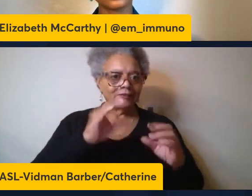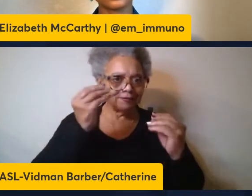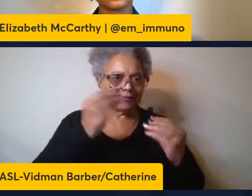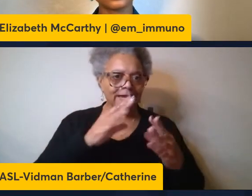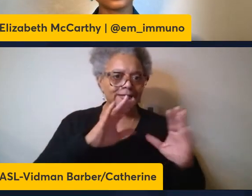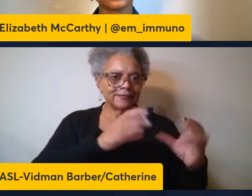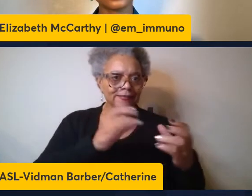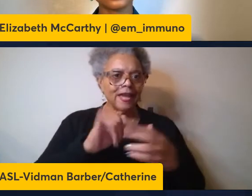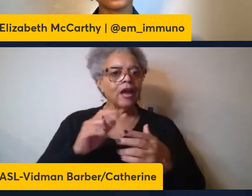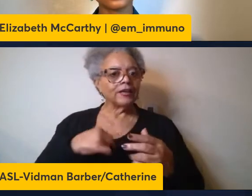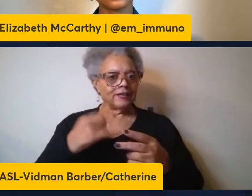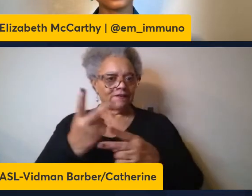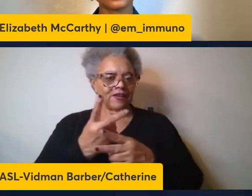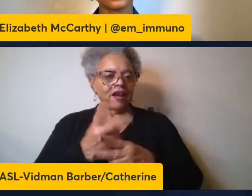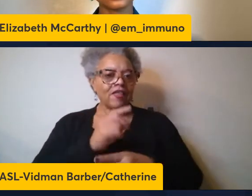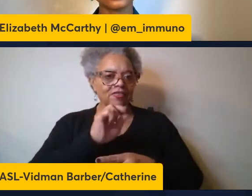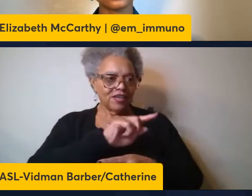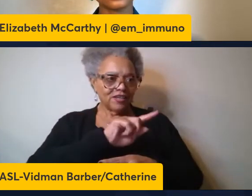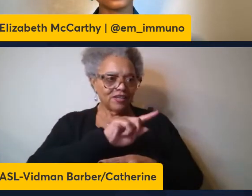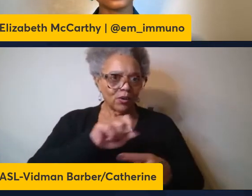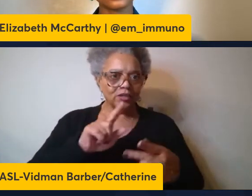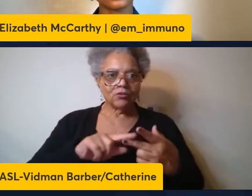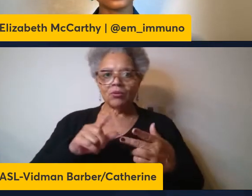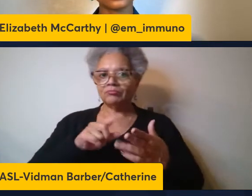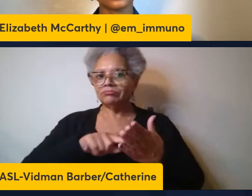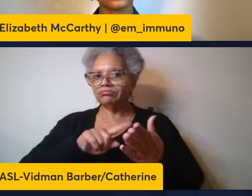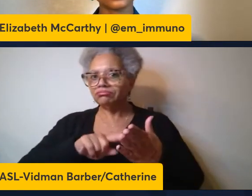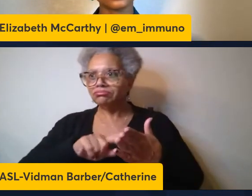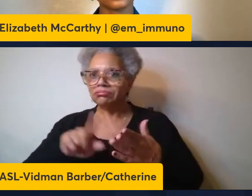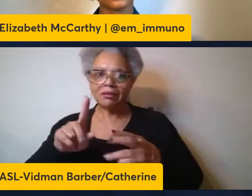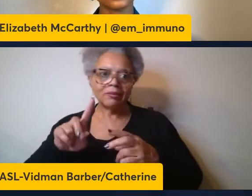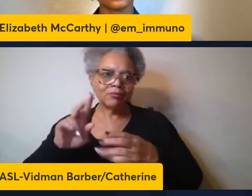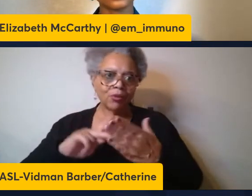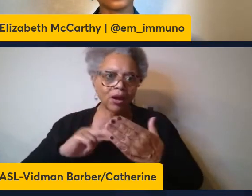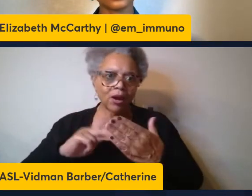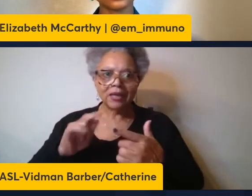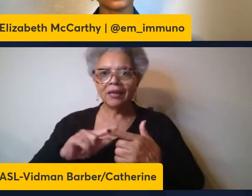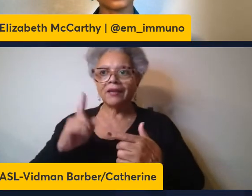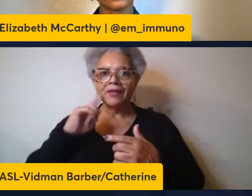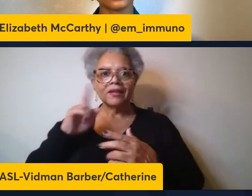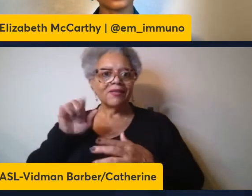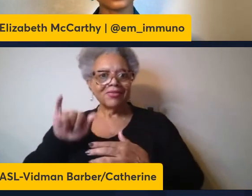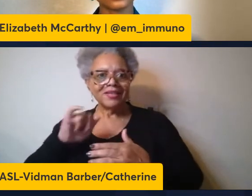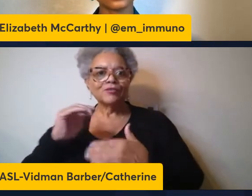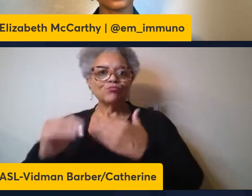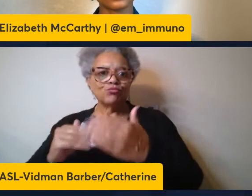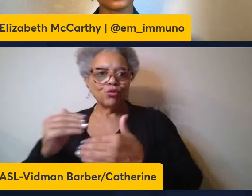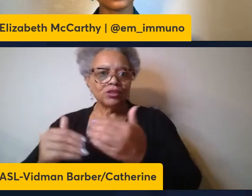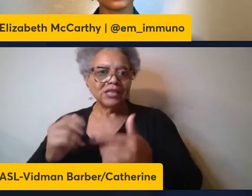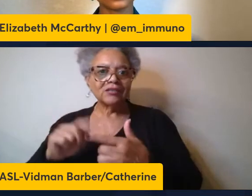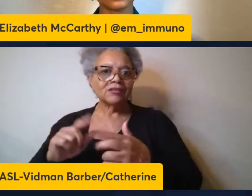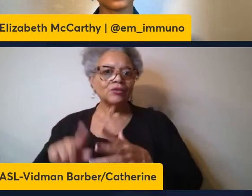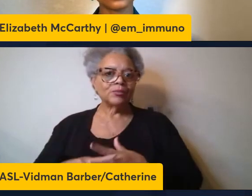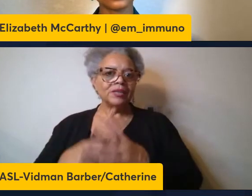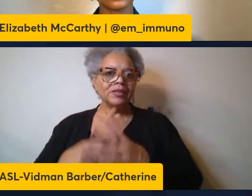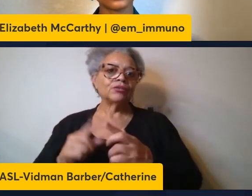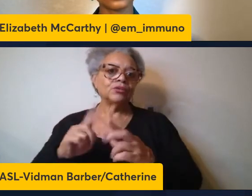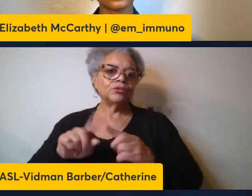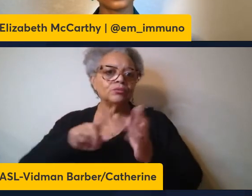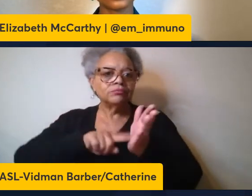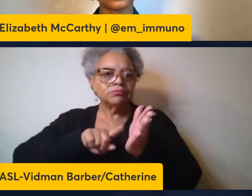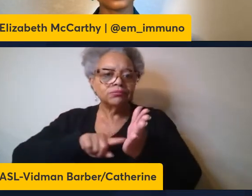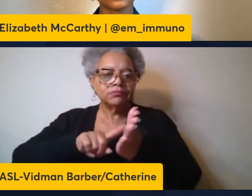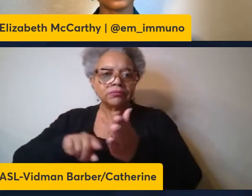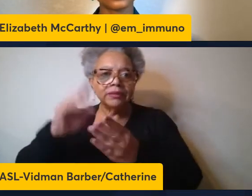this question, or whether it's an exploratory project, I want to figure this process to begin to, do the exploratory data